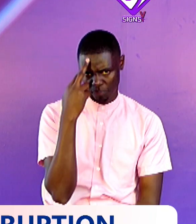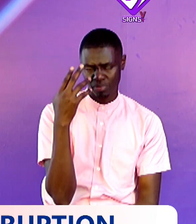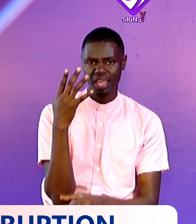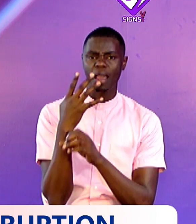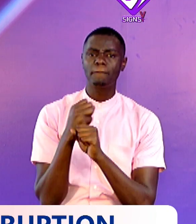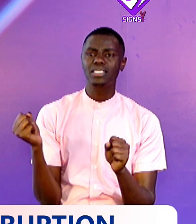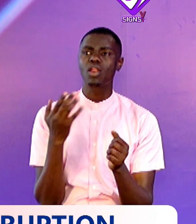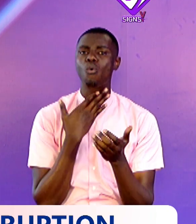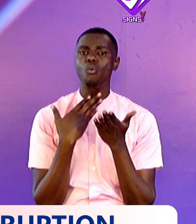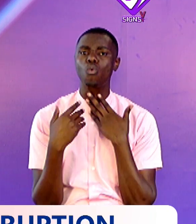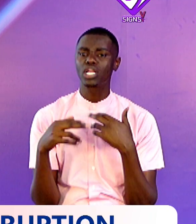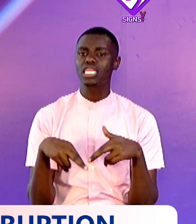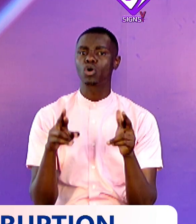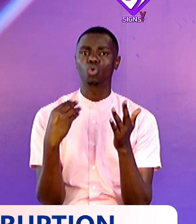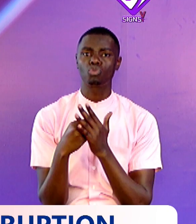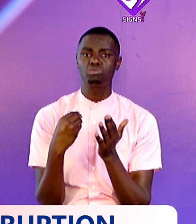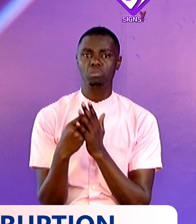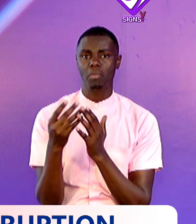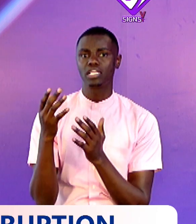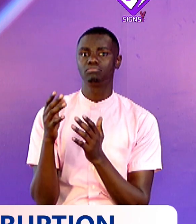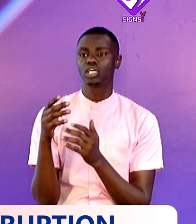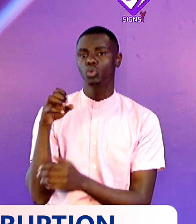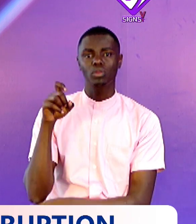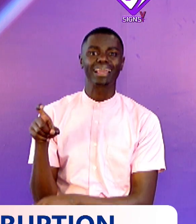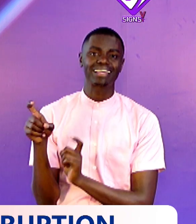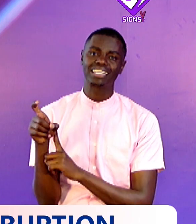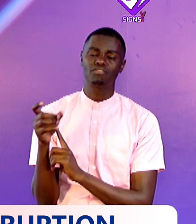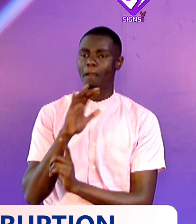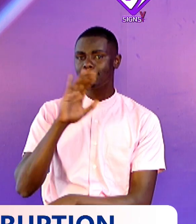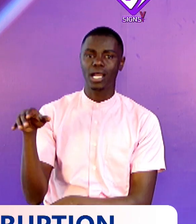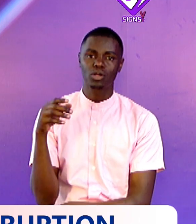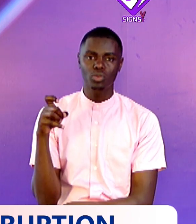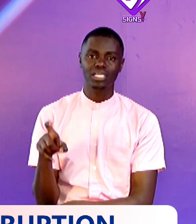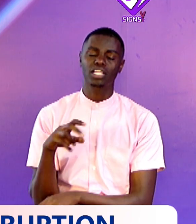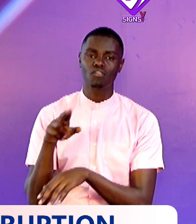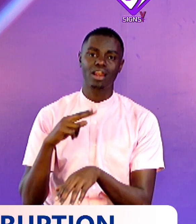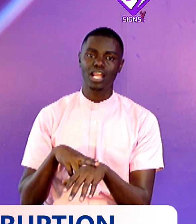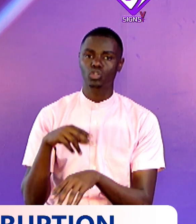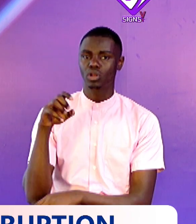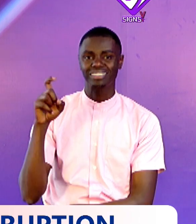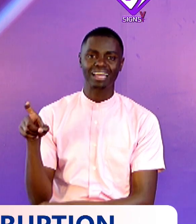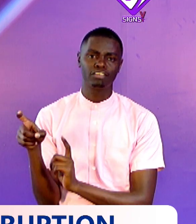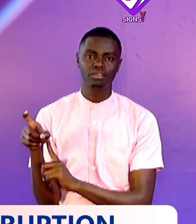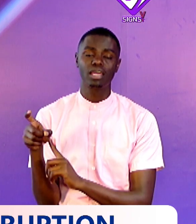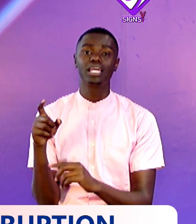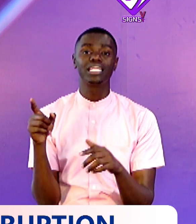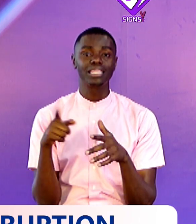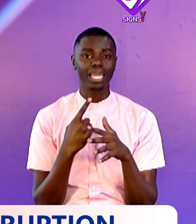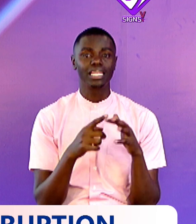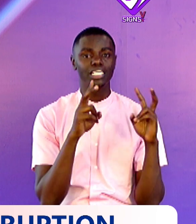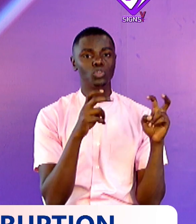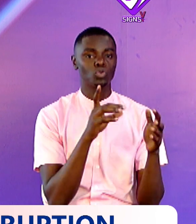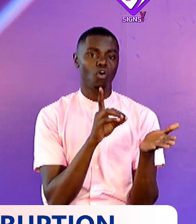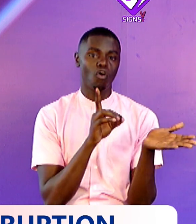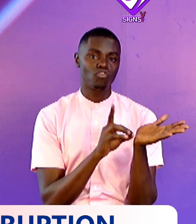president wants the road money, the formation of roads, to go back to the national kitty. And the issue of